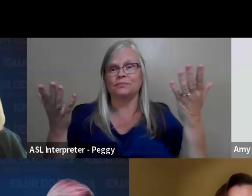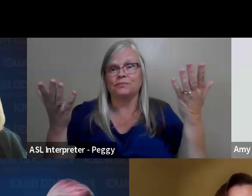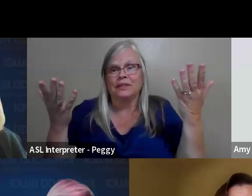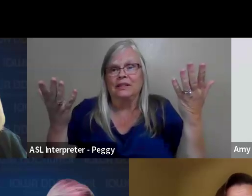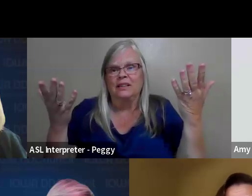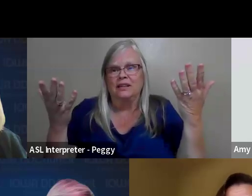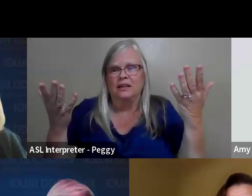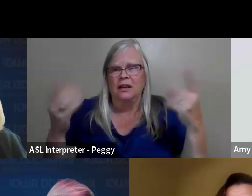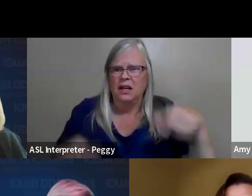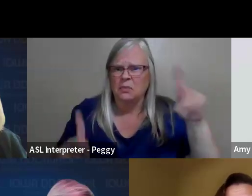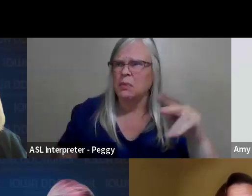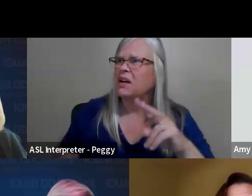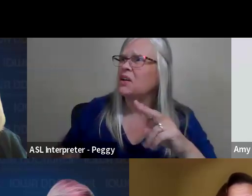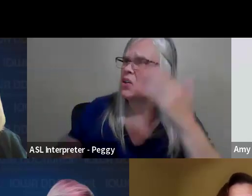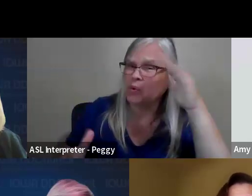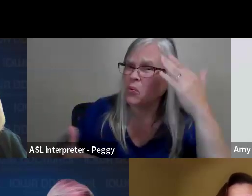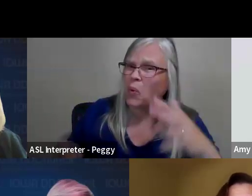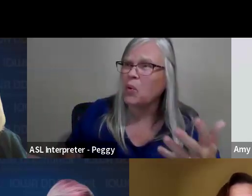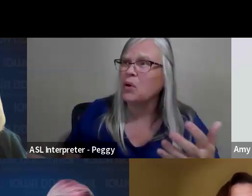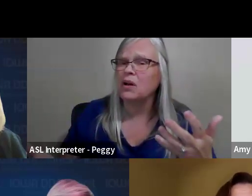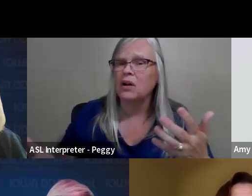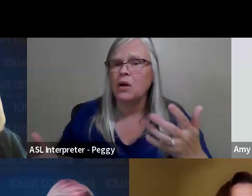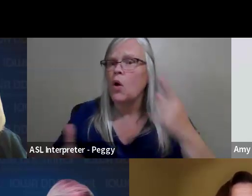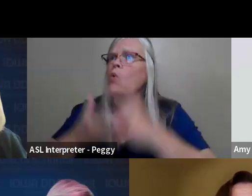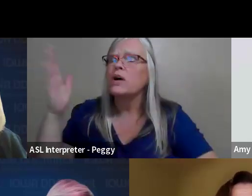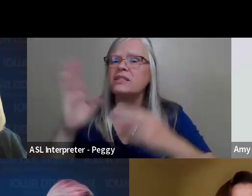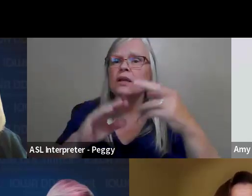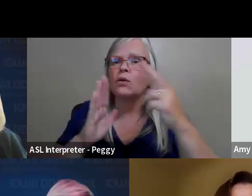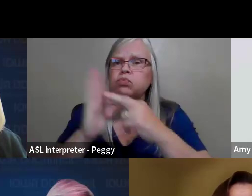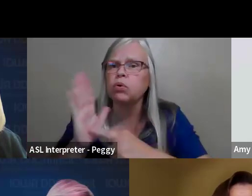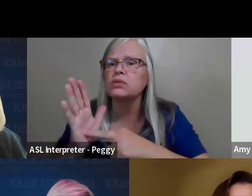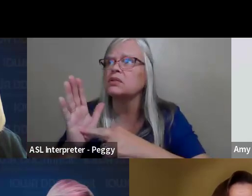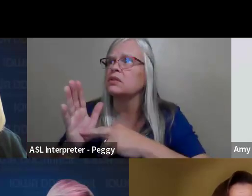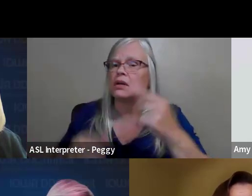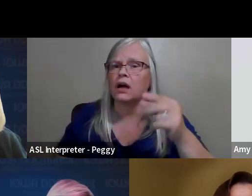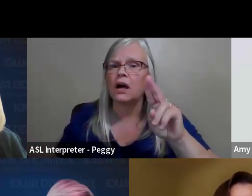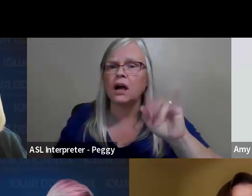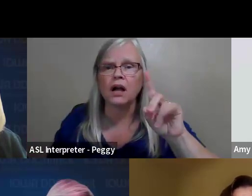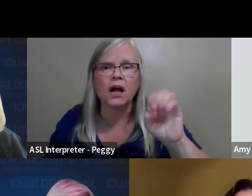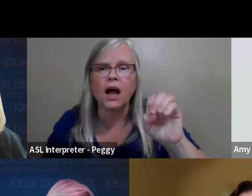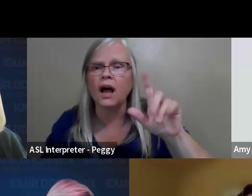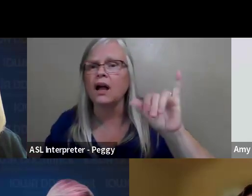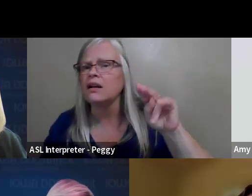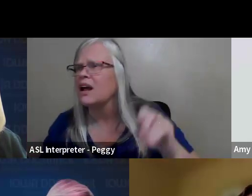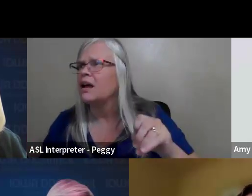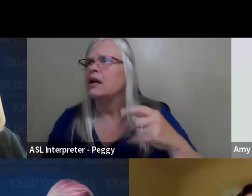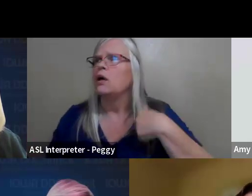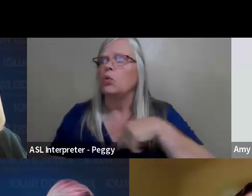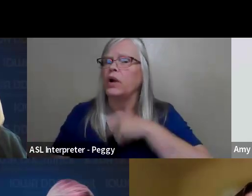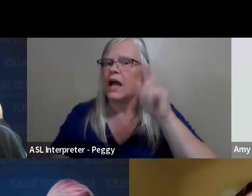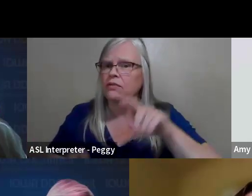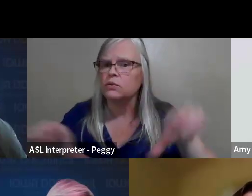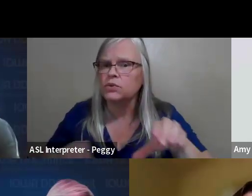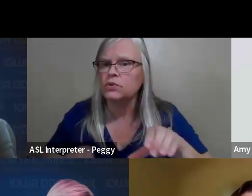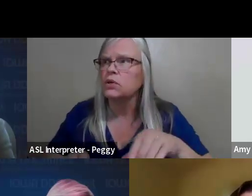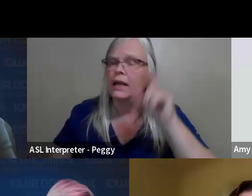You don't know? Well, what is Congress, what kind of guidelines is the federal government giving us to say, this is how we have to, these are